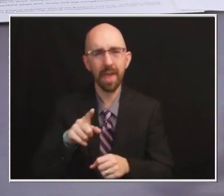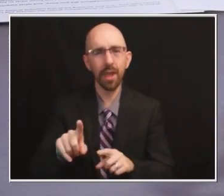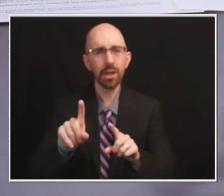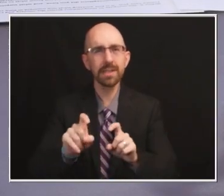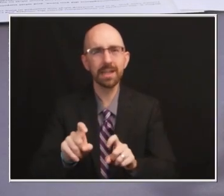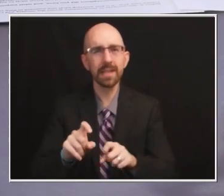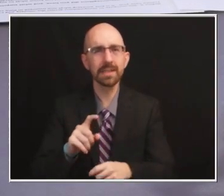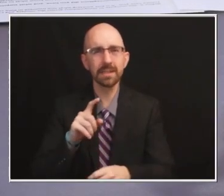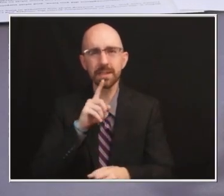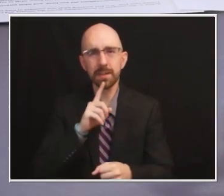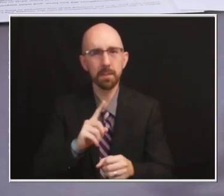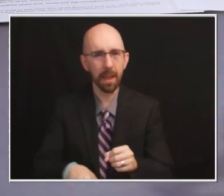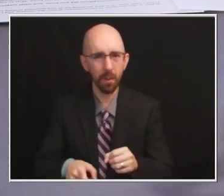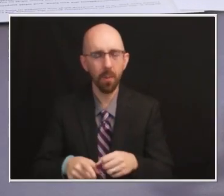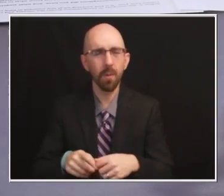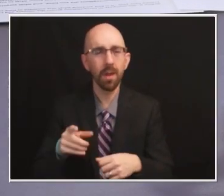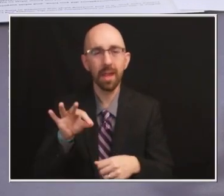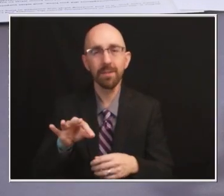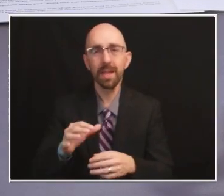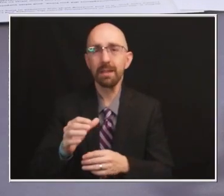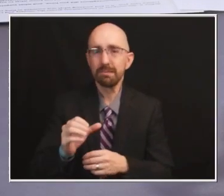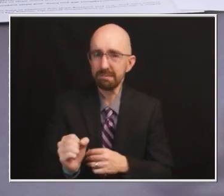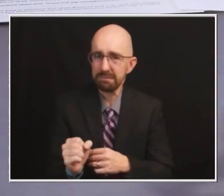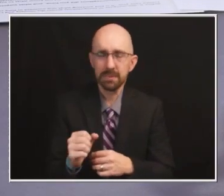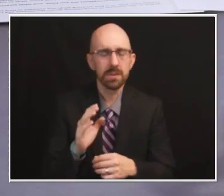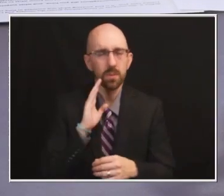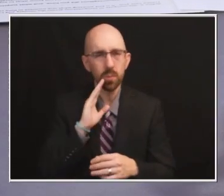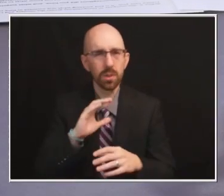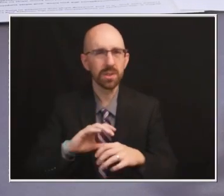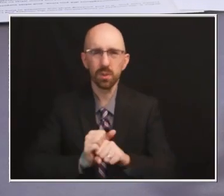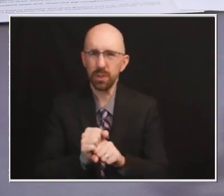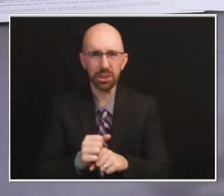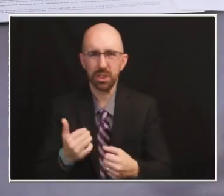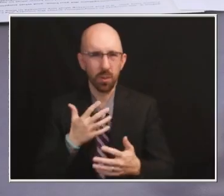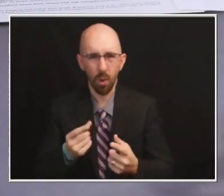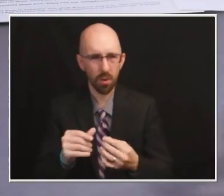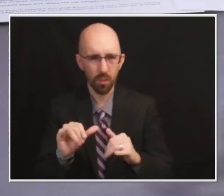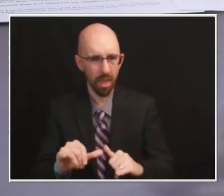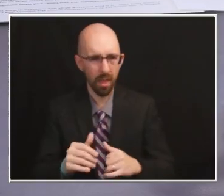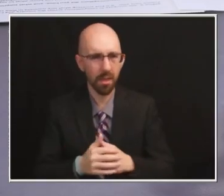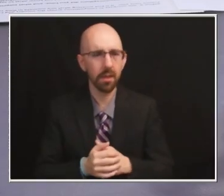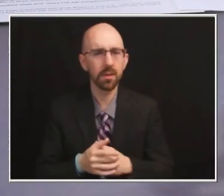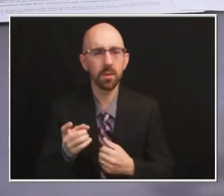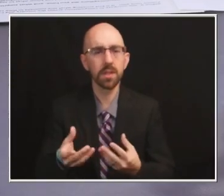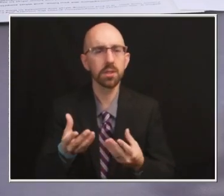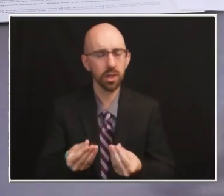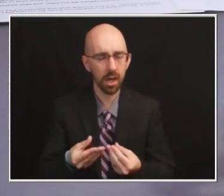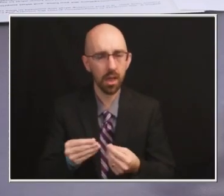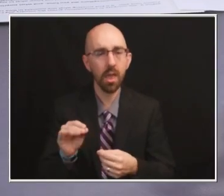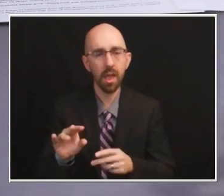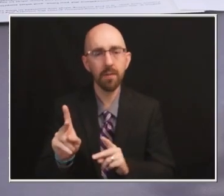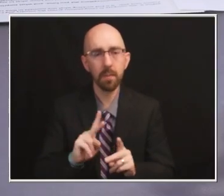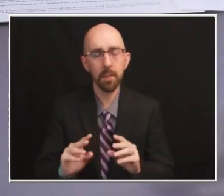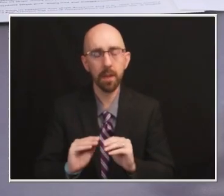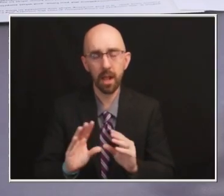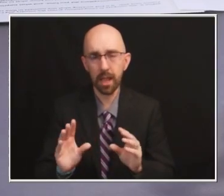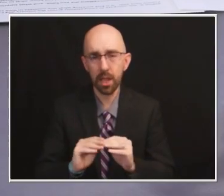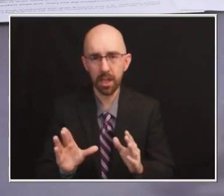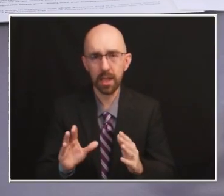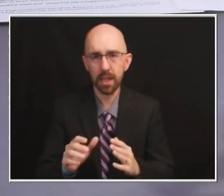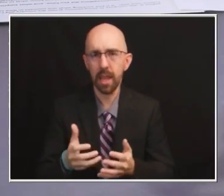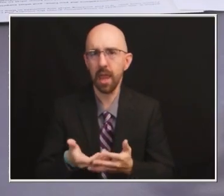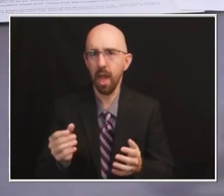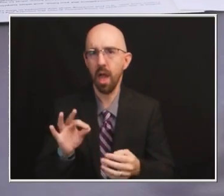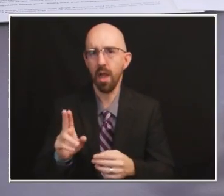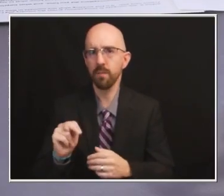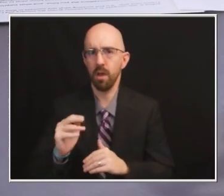Any harder, you're going to squish it. We don't want to do that. So it is gentle, and if people are very clearly in a lot of discomfort, we're